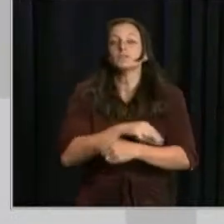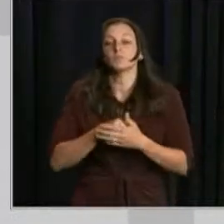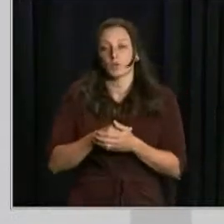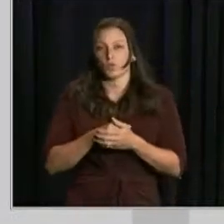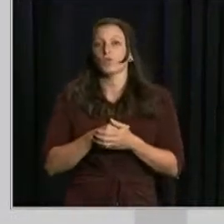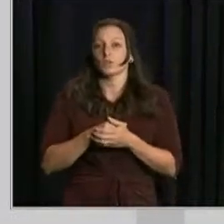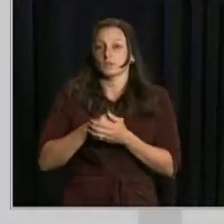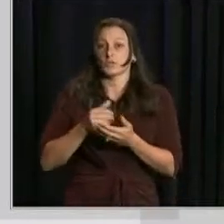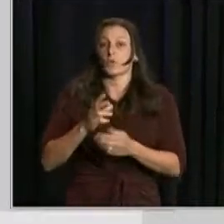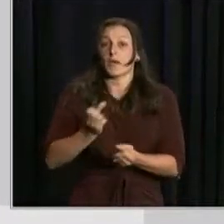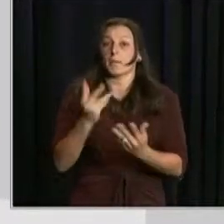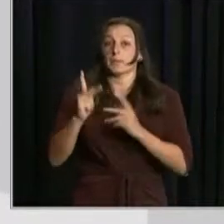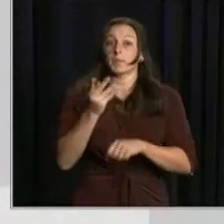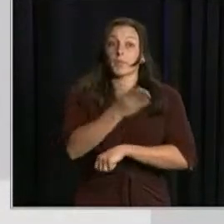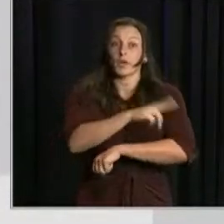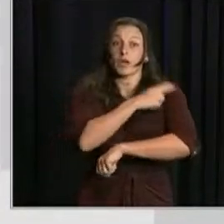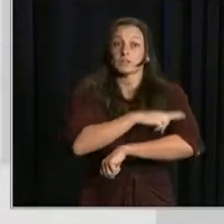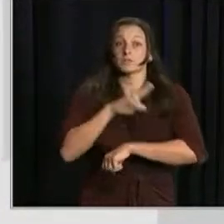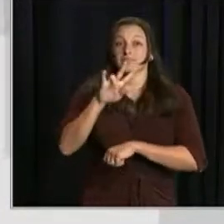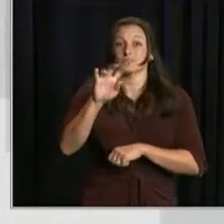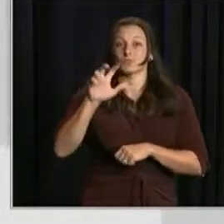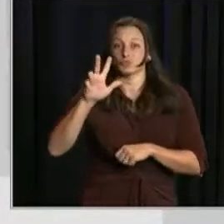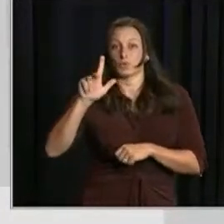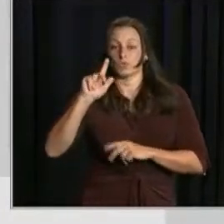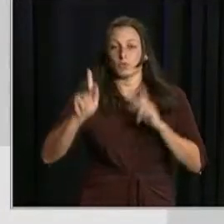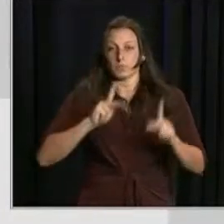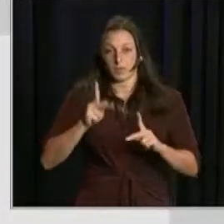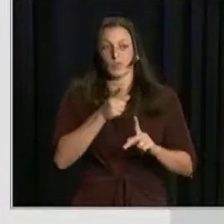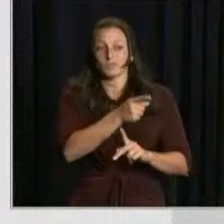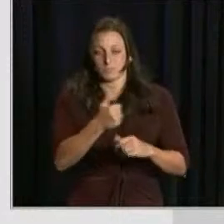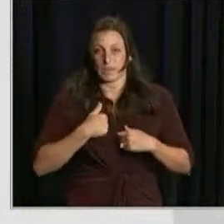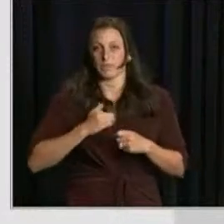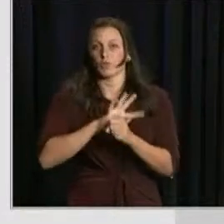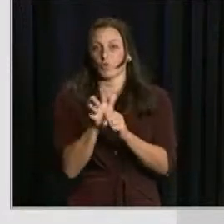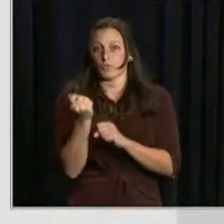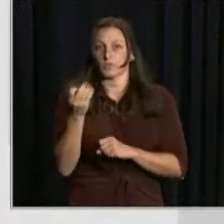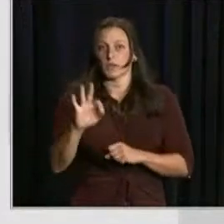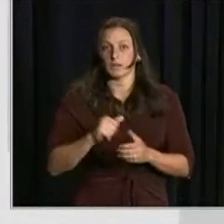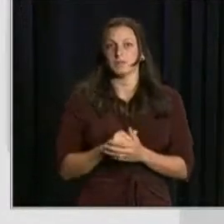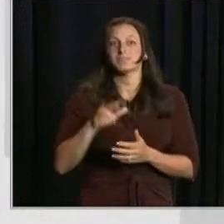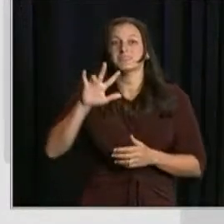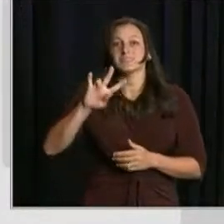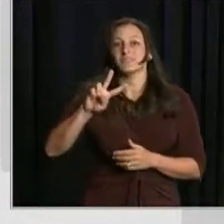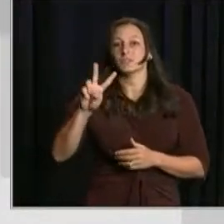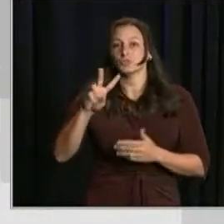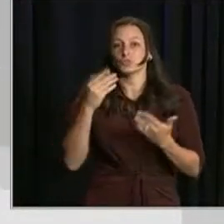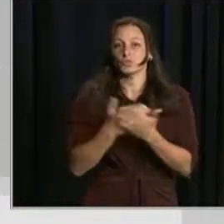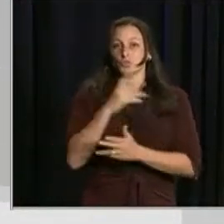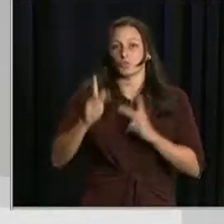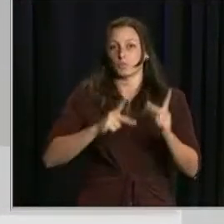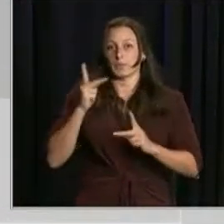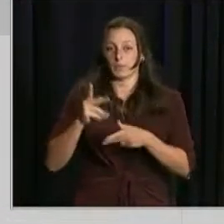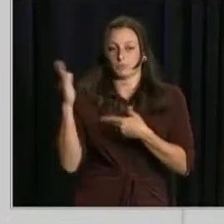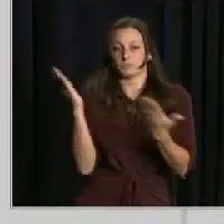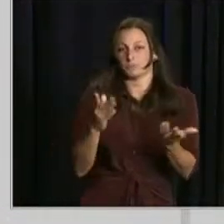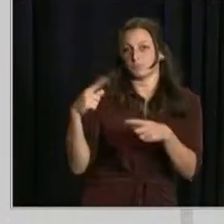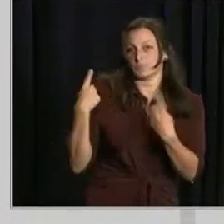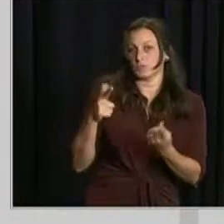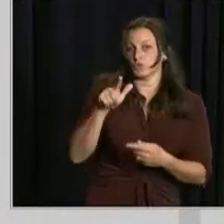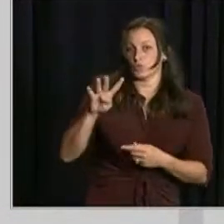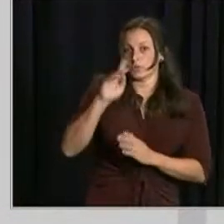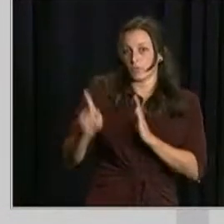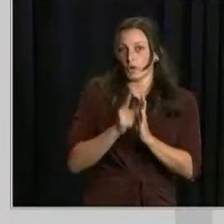there are 723 patients in area hospitals with COVID-19. There were 72 new admissions the last 24